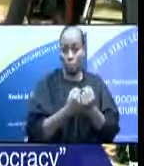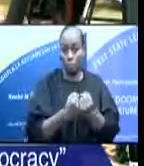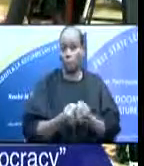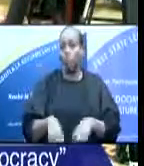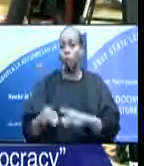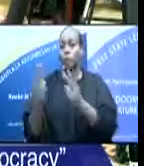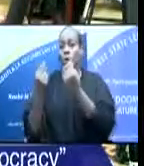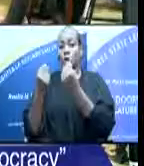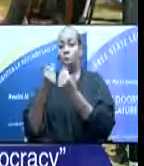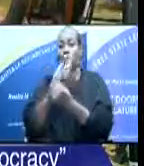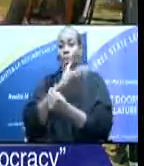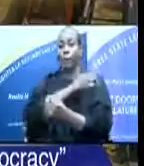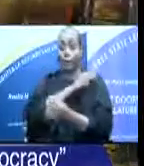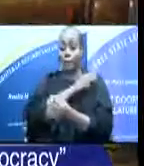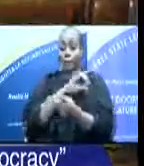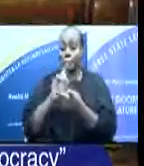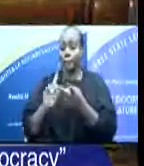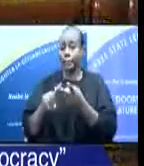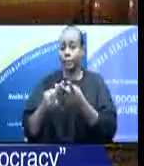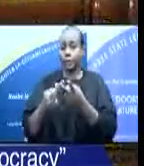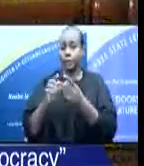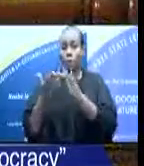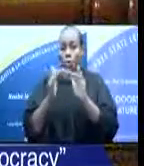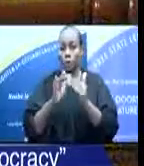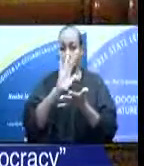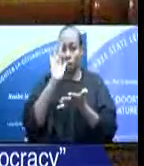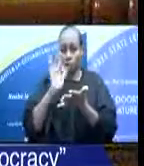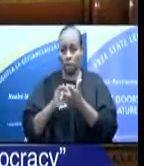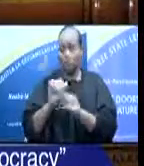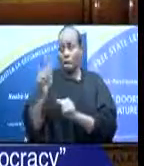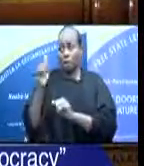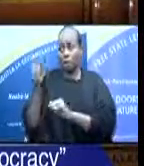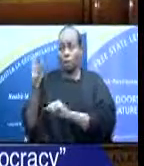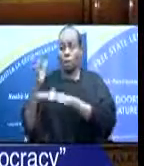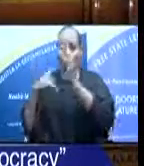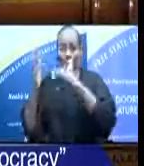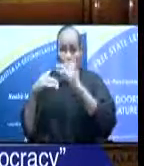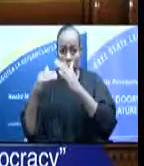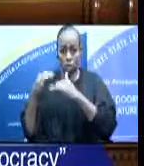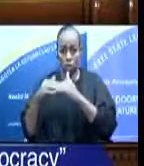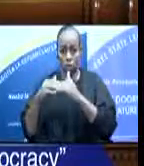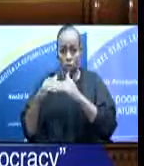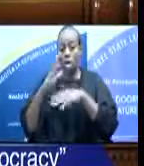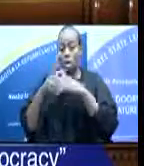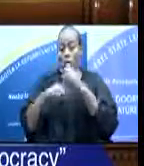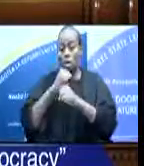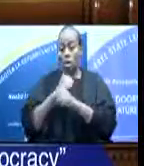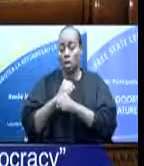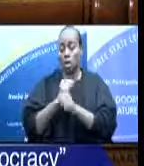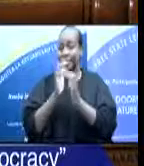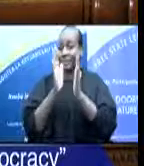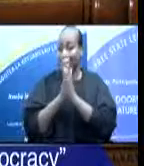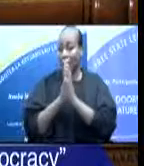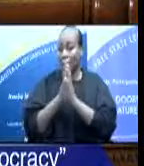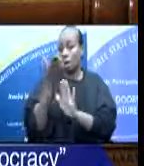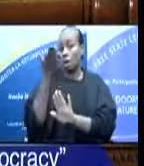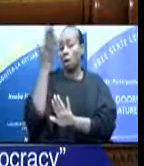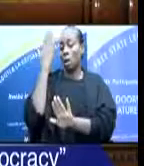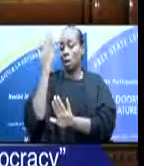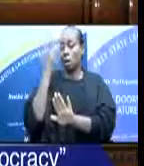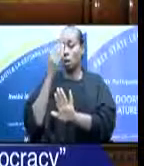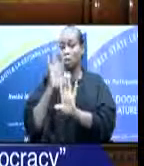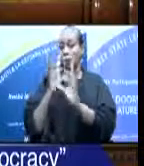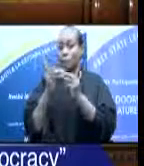clinics, community health centers, and other infrastructures over the past 10 years, this department,